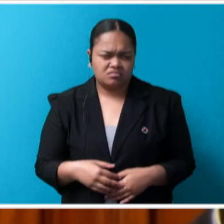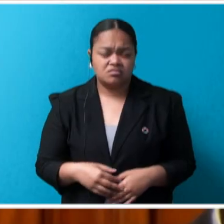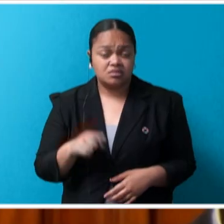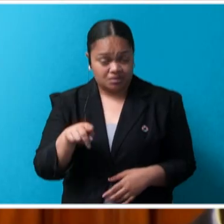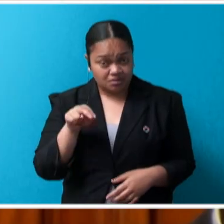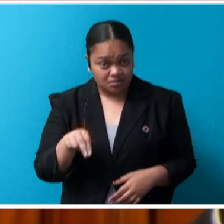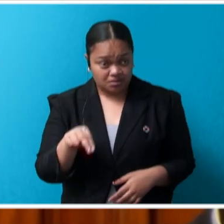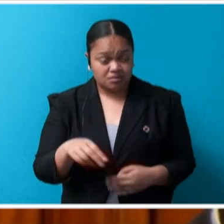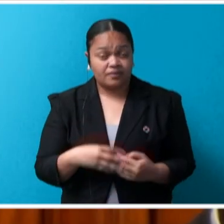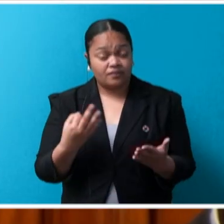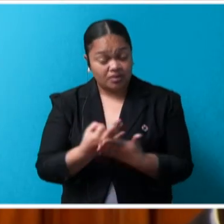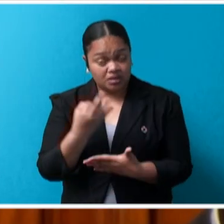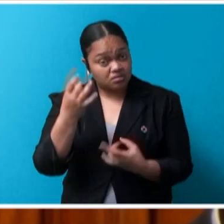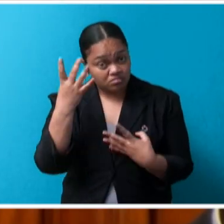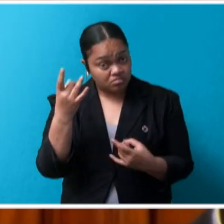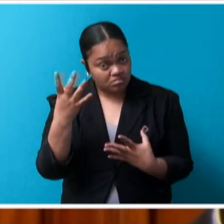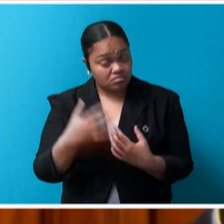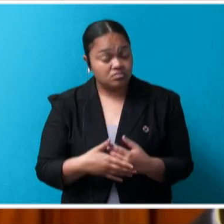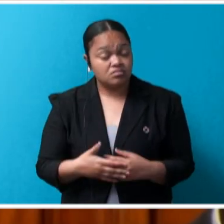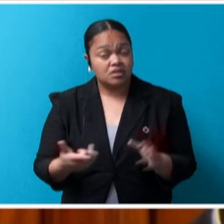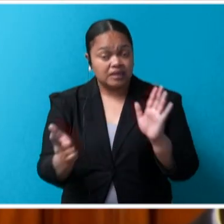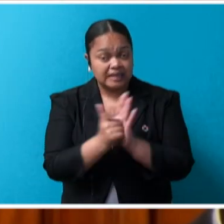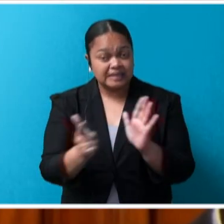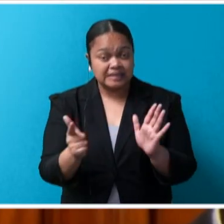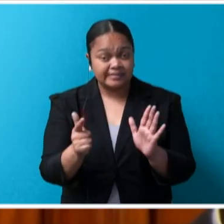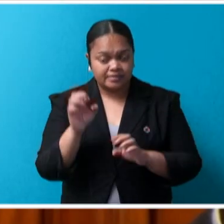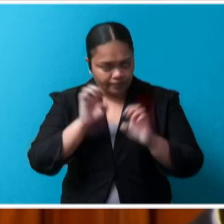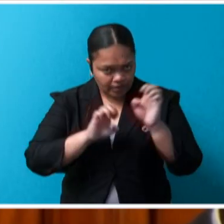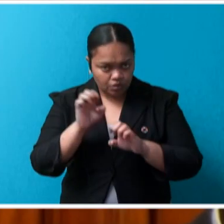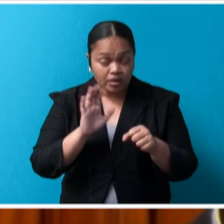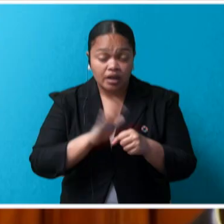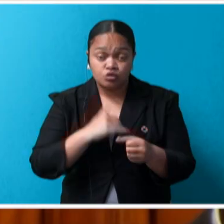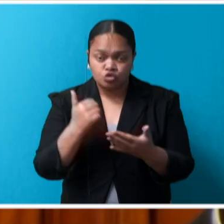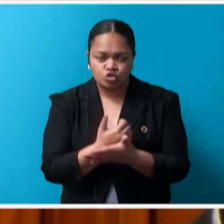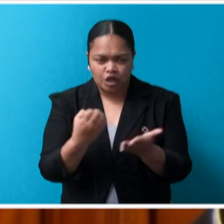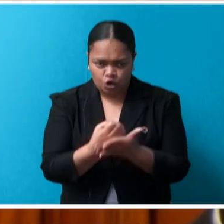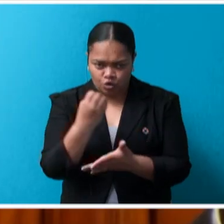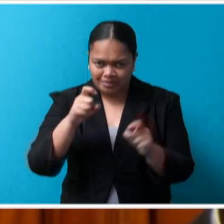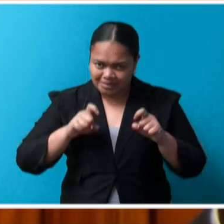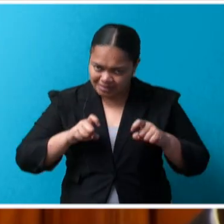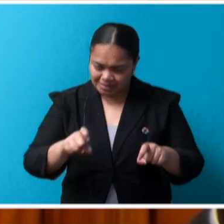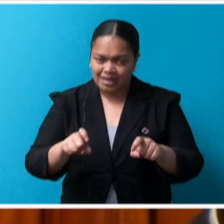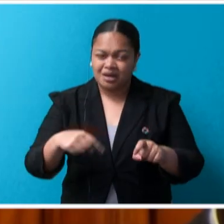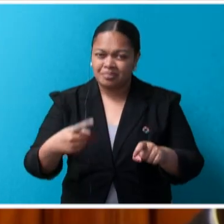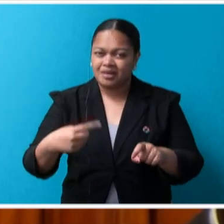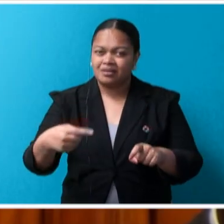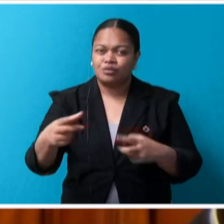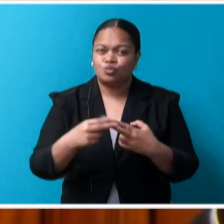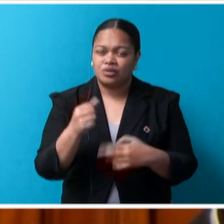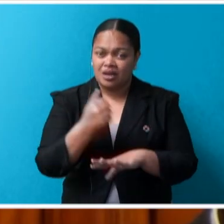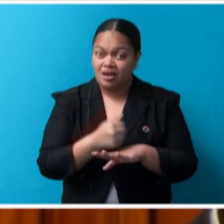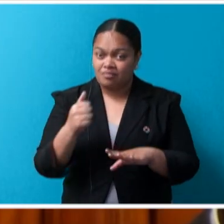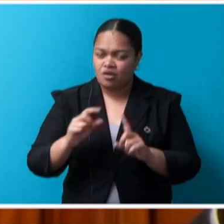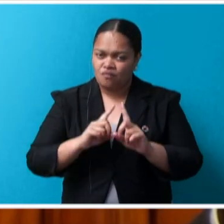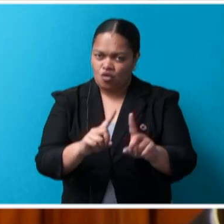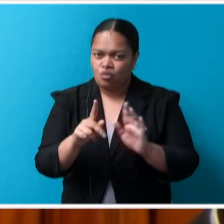detailed financial, commercial, and legal evaluation to ensure they're economically sustainable, consistent with government's policy.